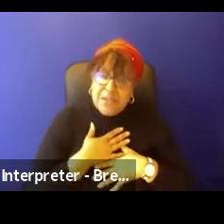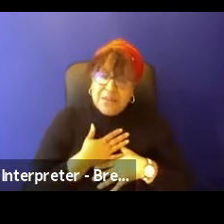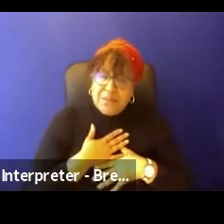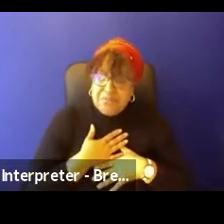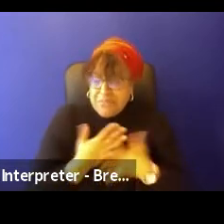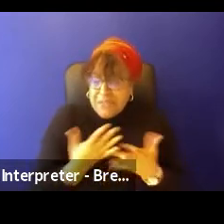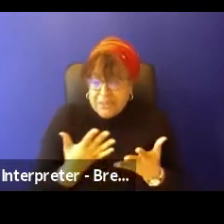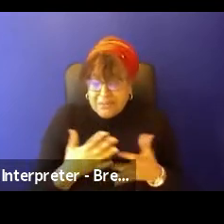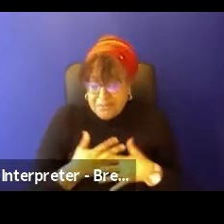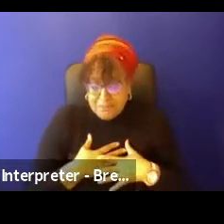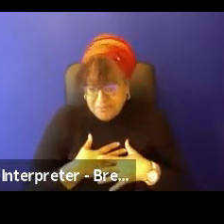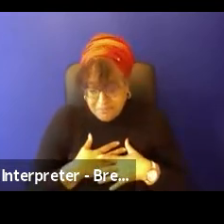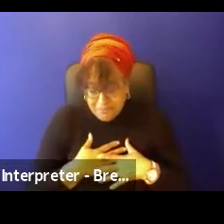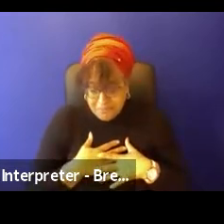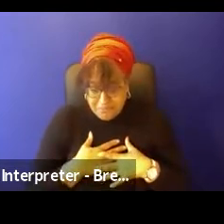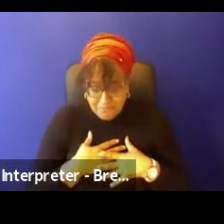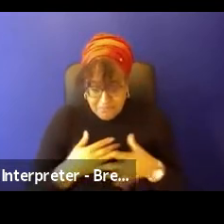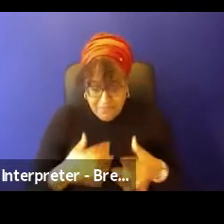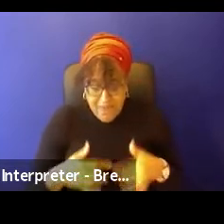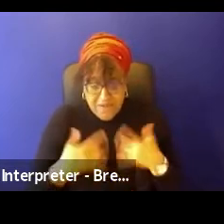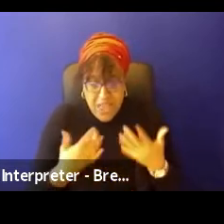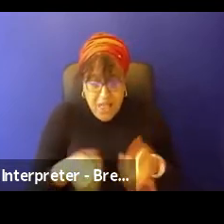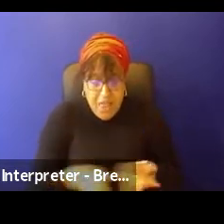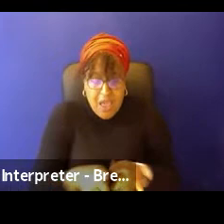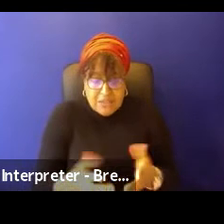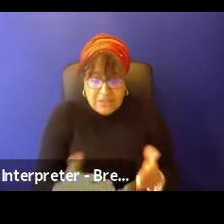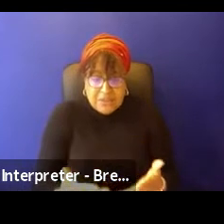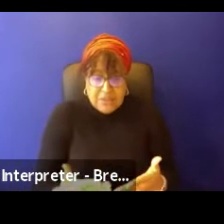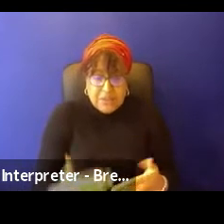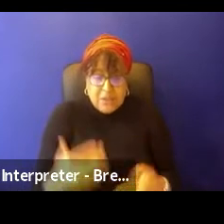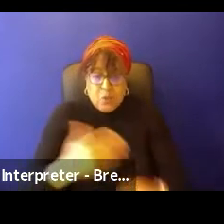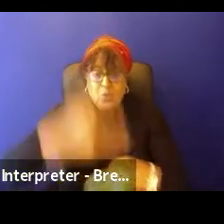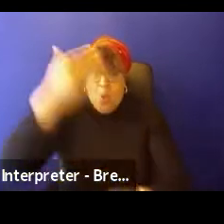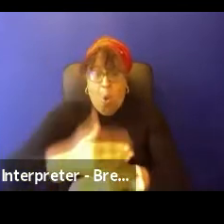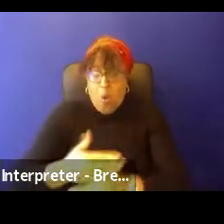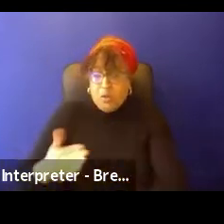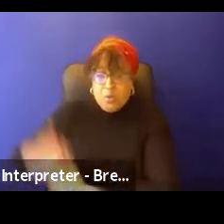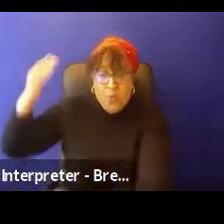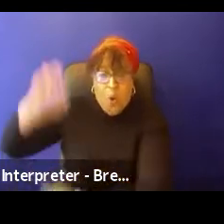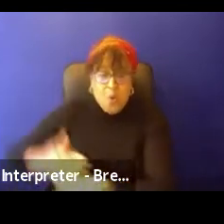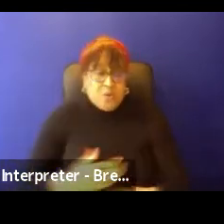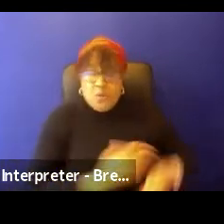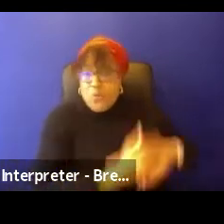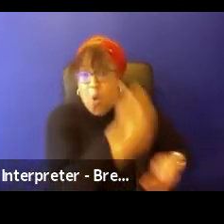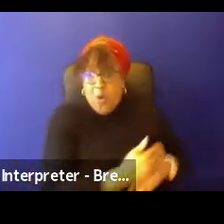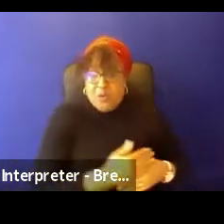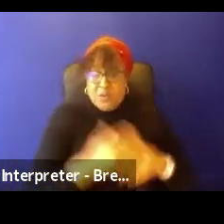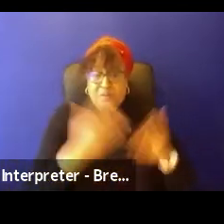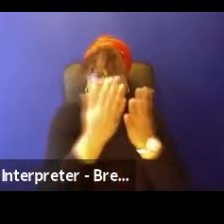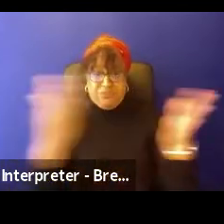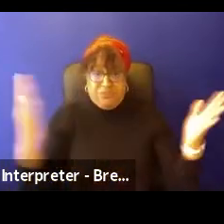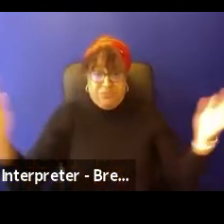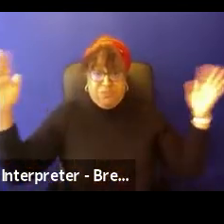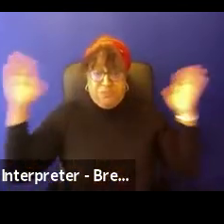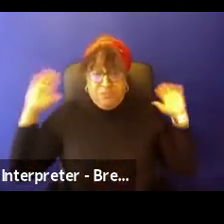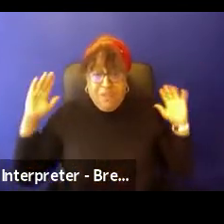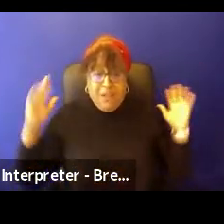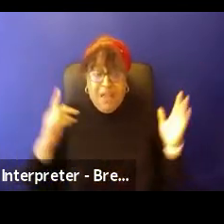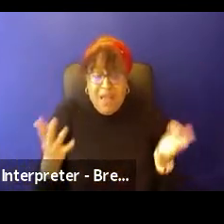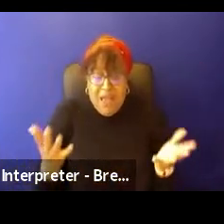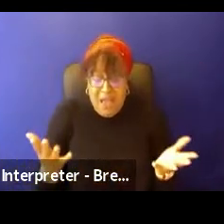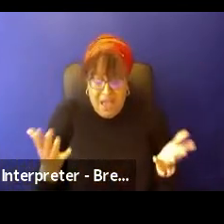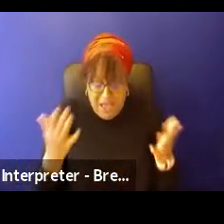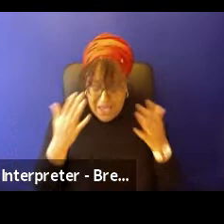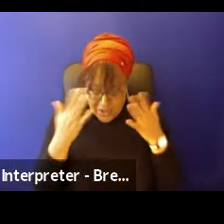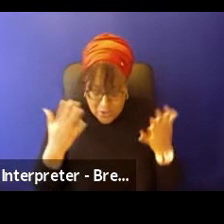this brigade of walls that I don't know how I'd feel about actually opening up to someone in